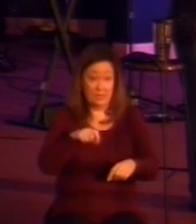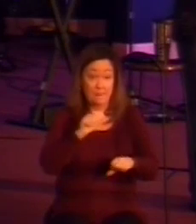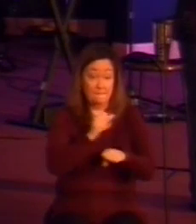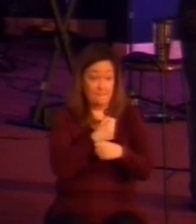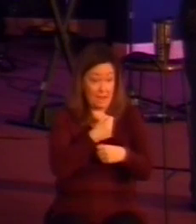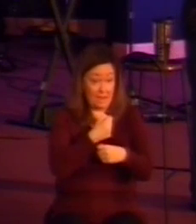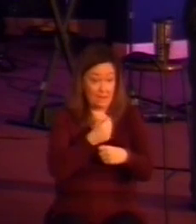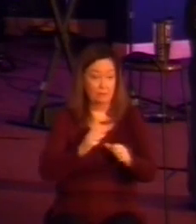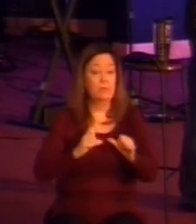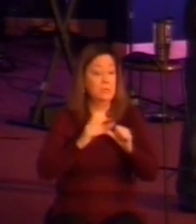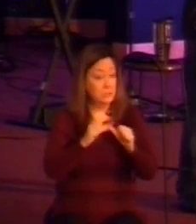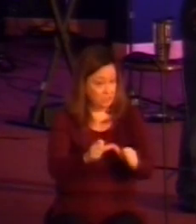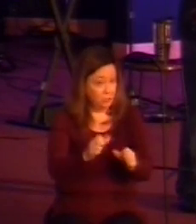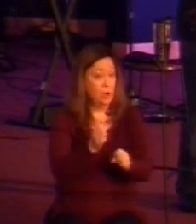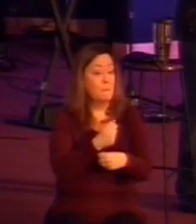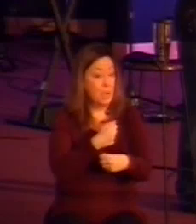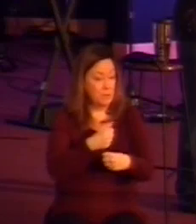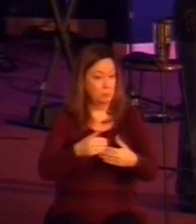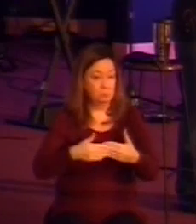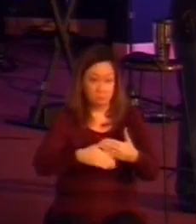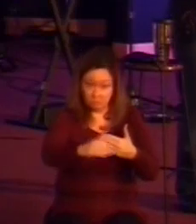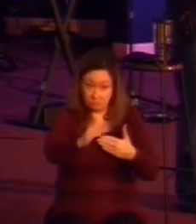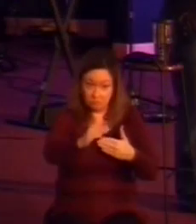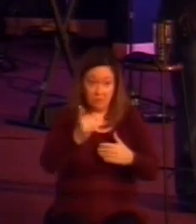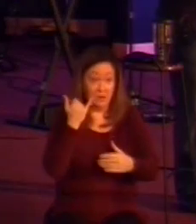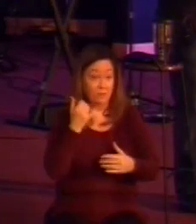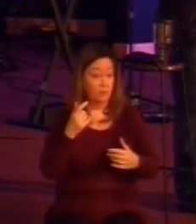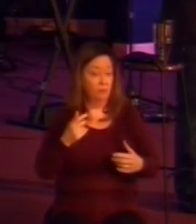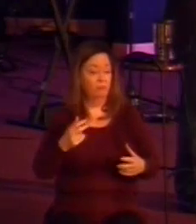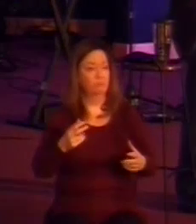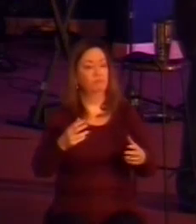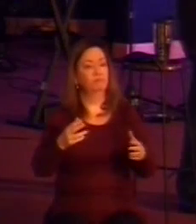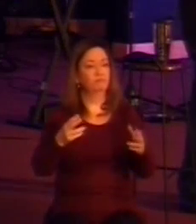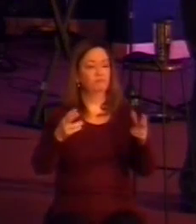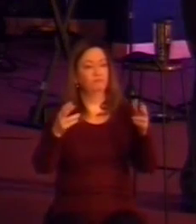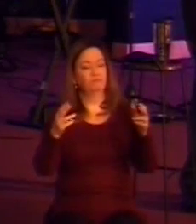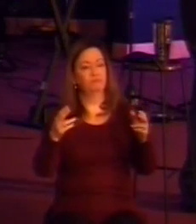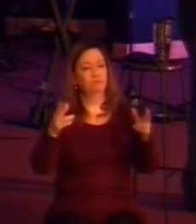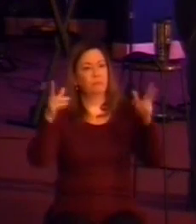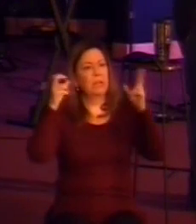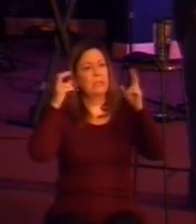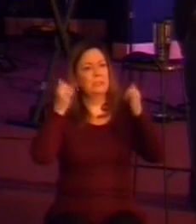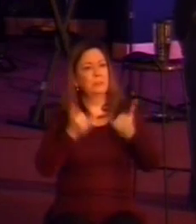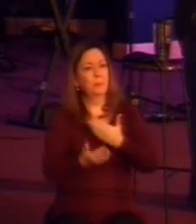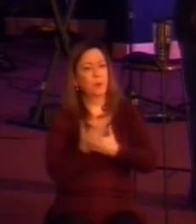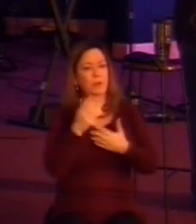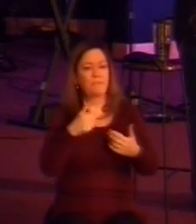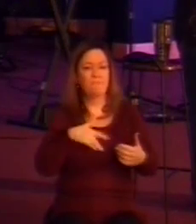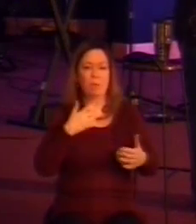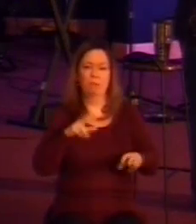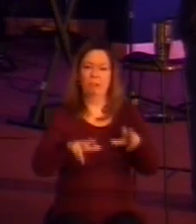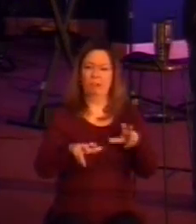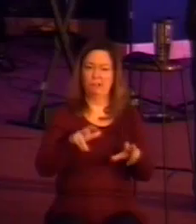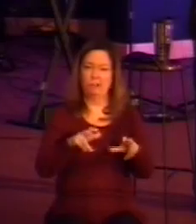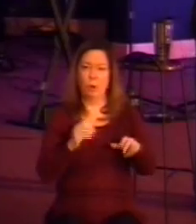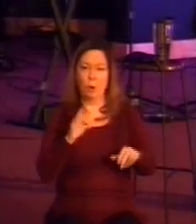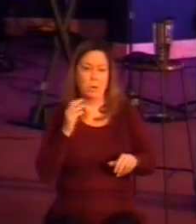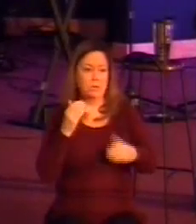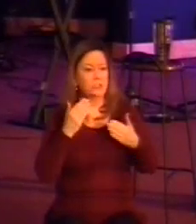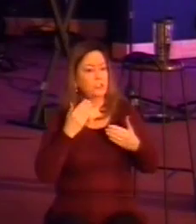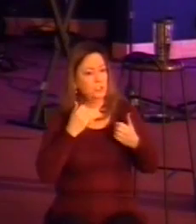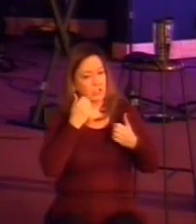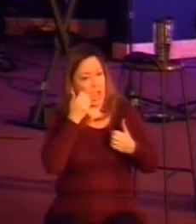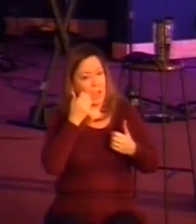and continue to make. And if you are listening this morning and you feel awkward or ashamed because you struggle with this idea of tithing